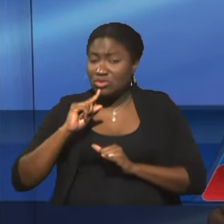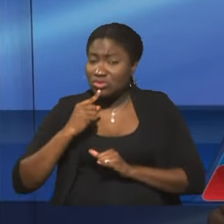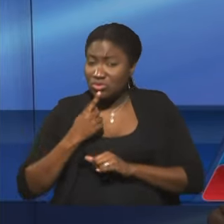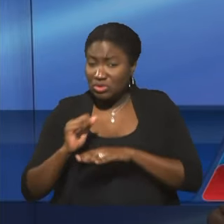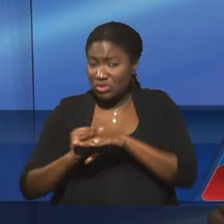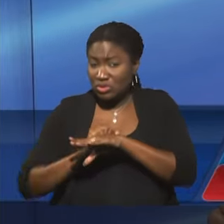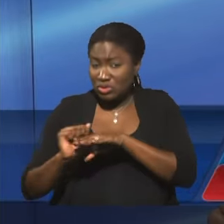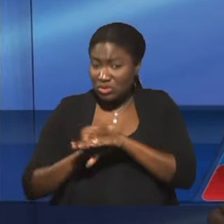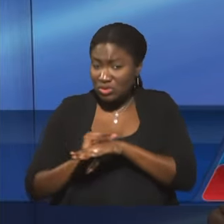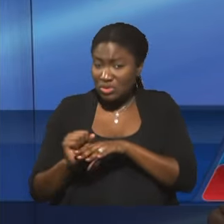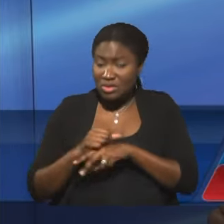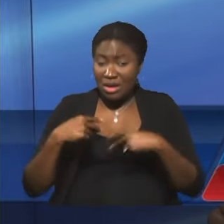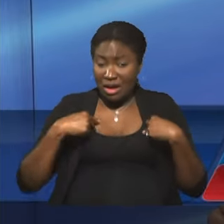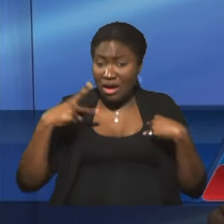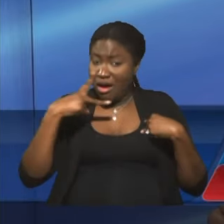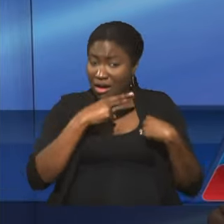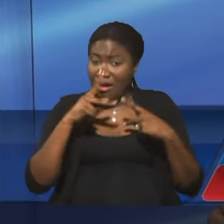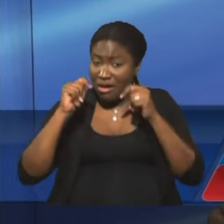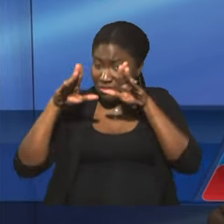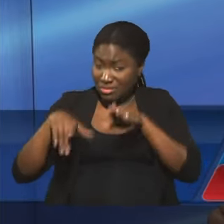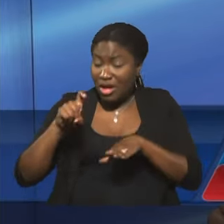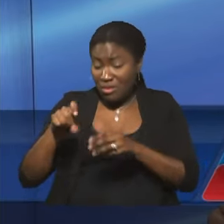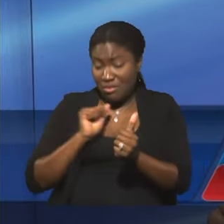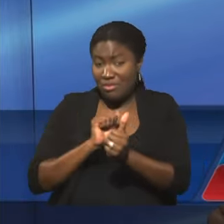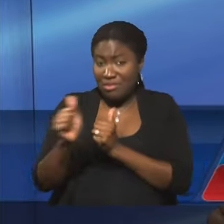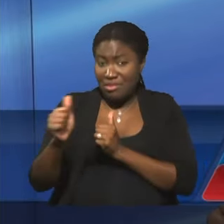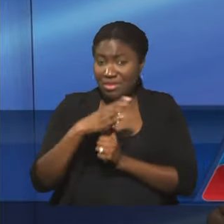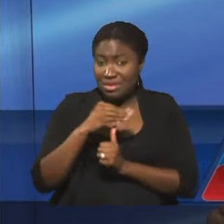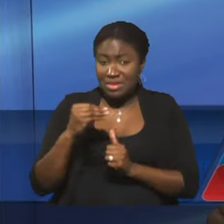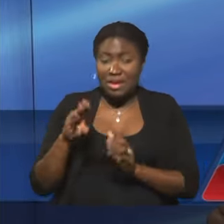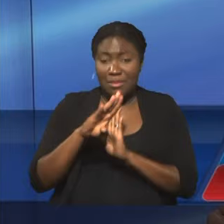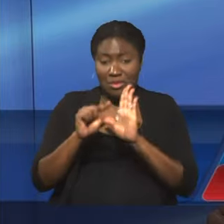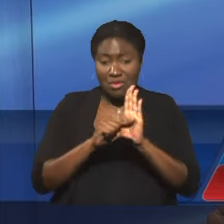undergo intensive training, polygraph tests and background checks.